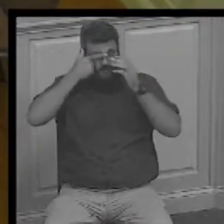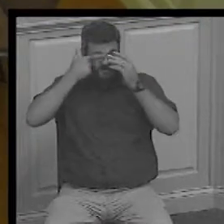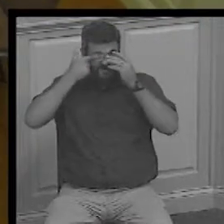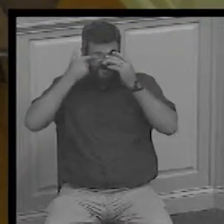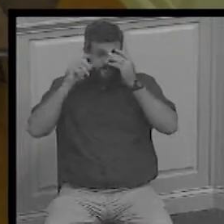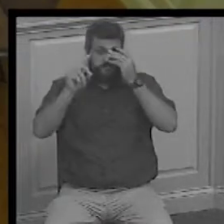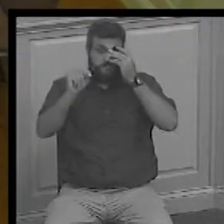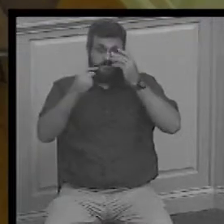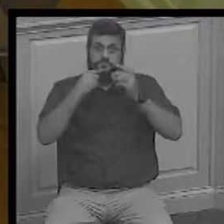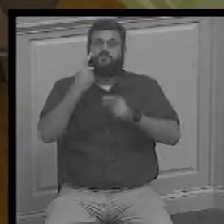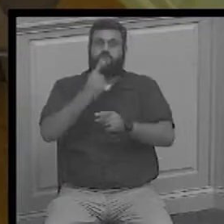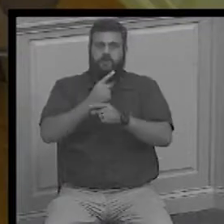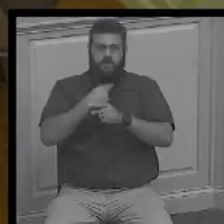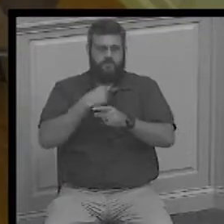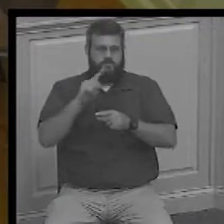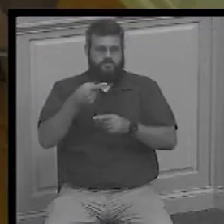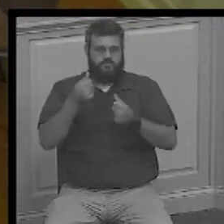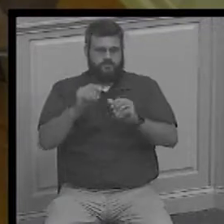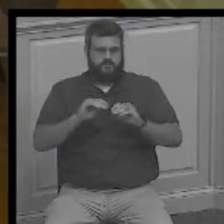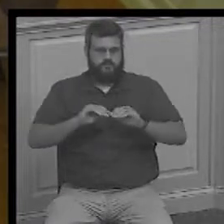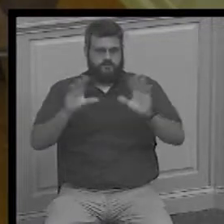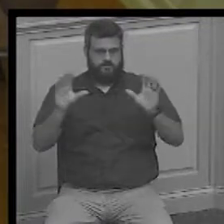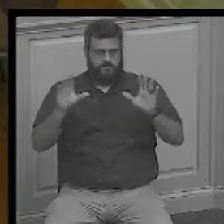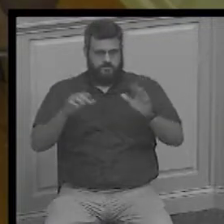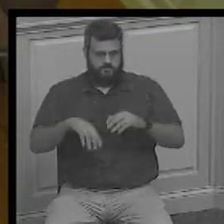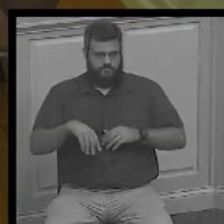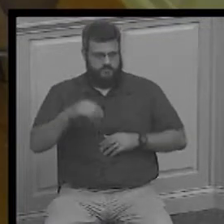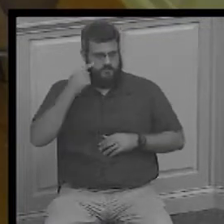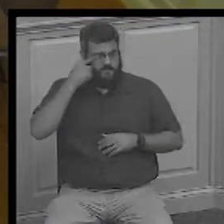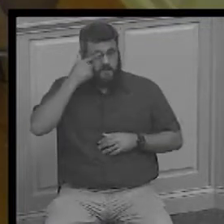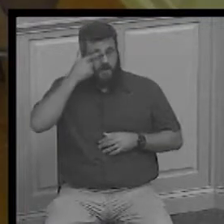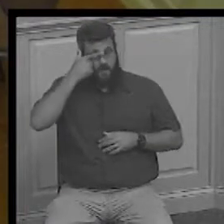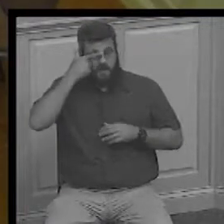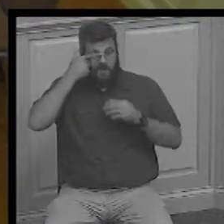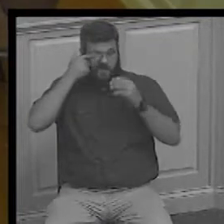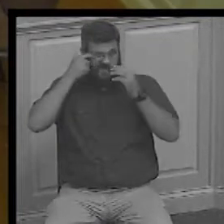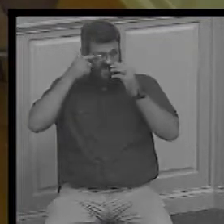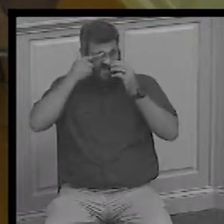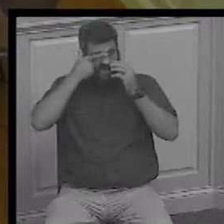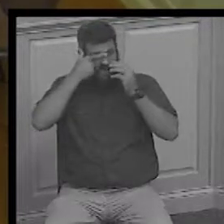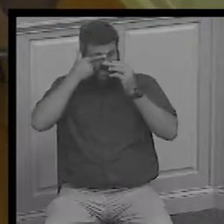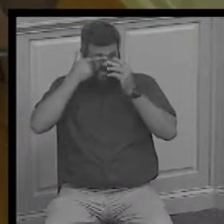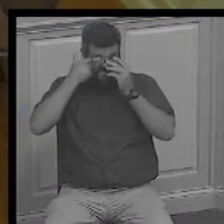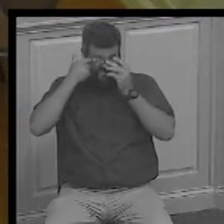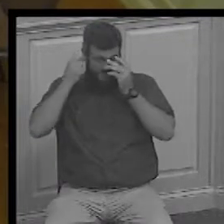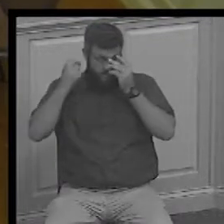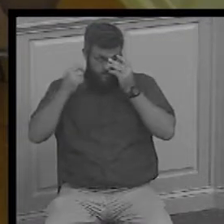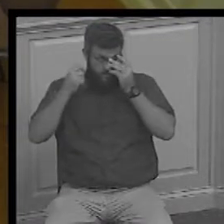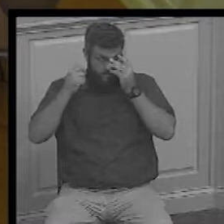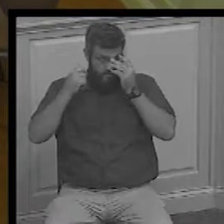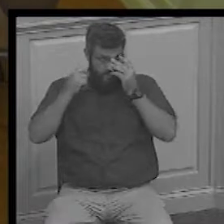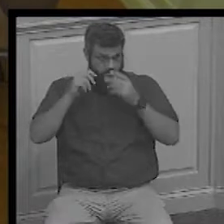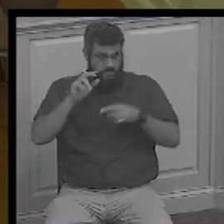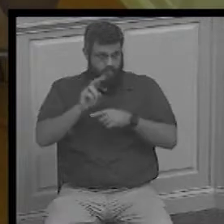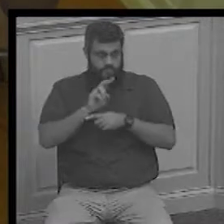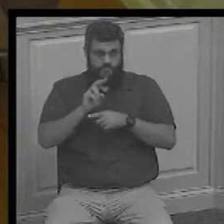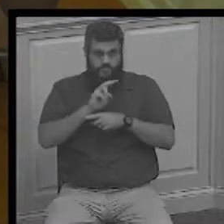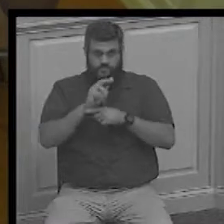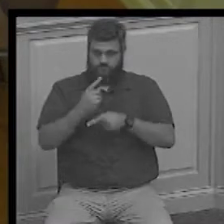meant by that. I'd go artificial every time. you're in You the go with silk pea phone. gravel every time. What do you say? Pea gravel, yeah. Artificial.